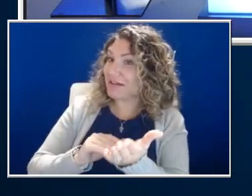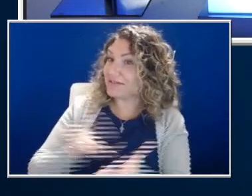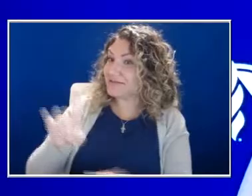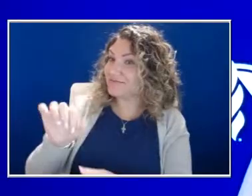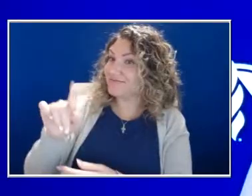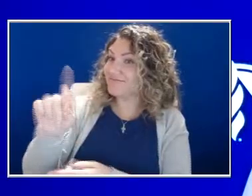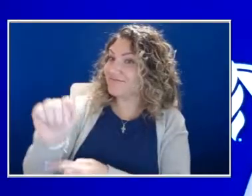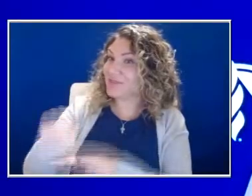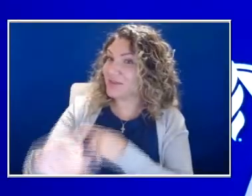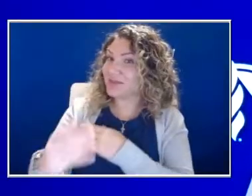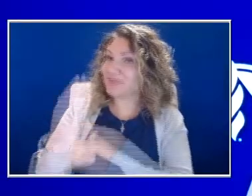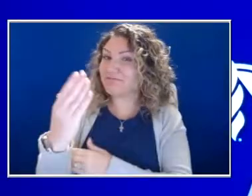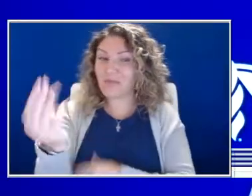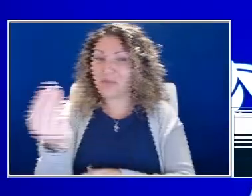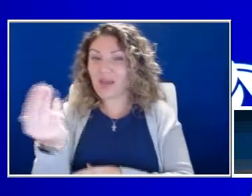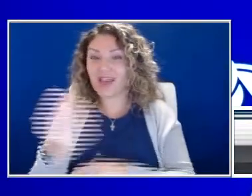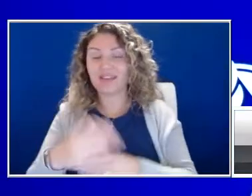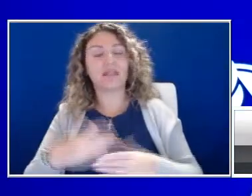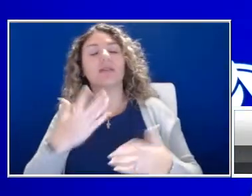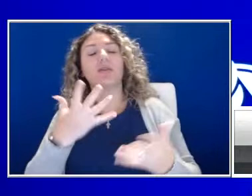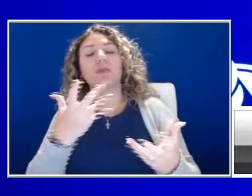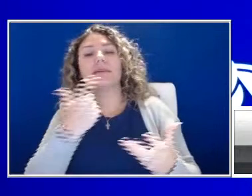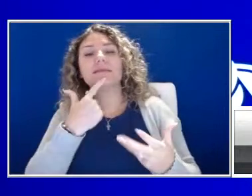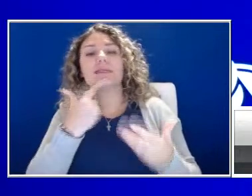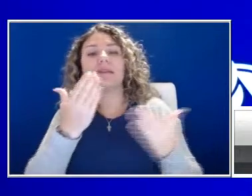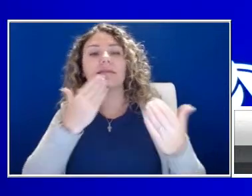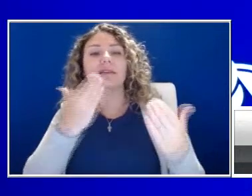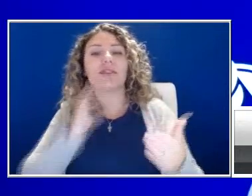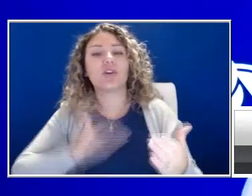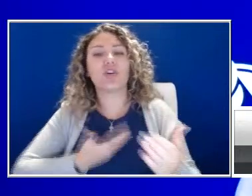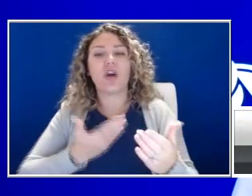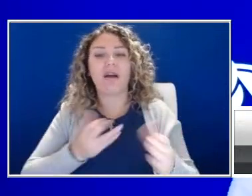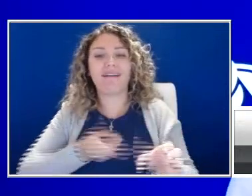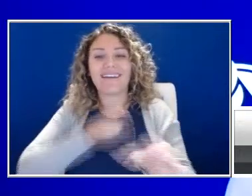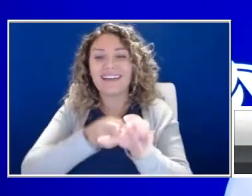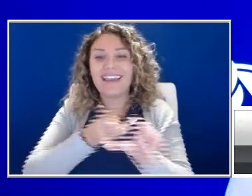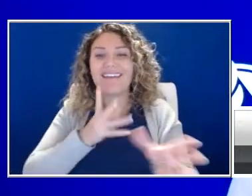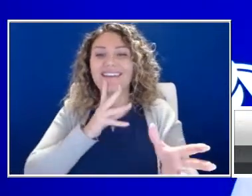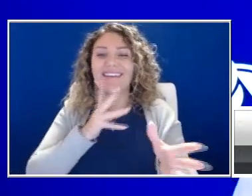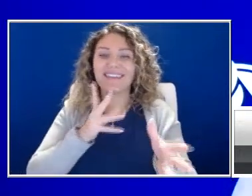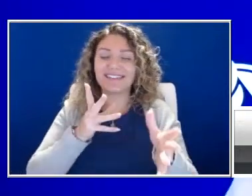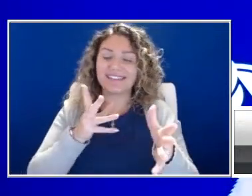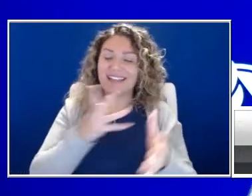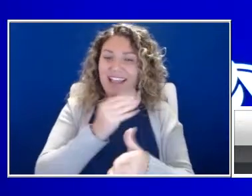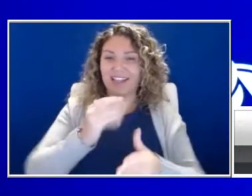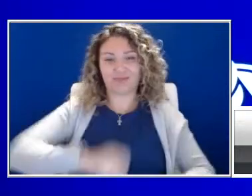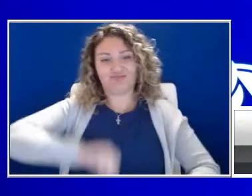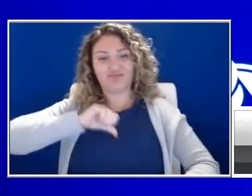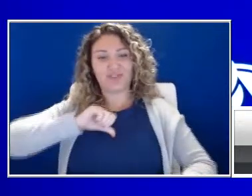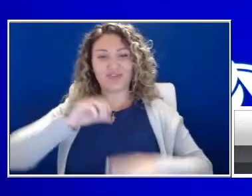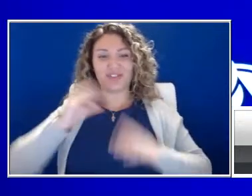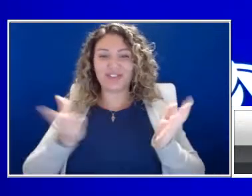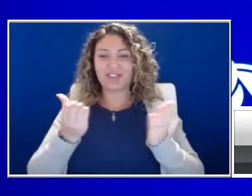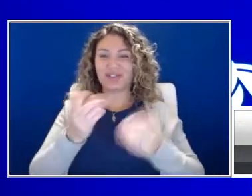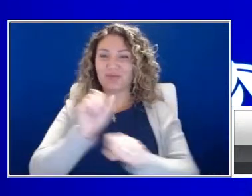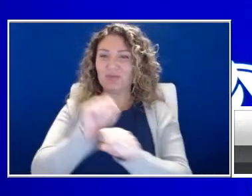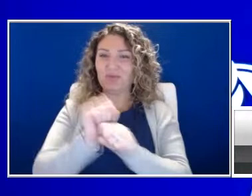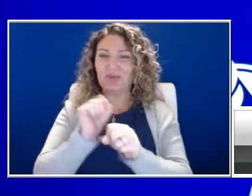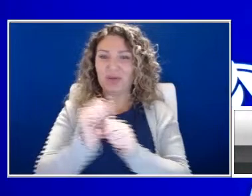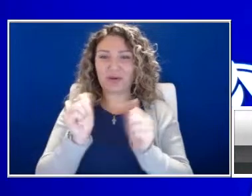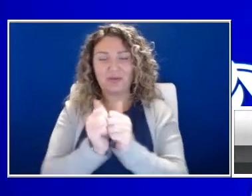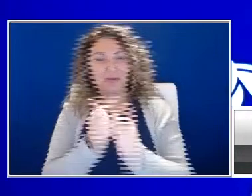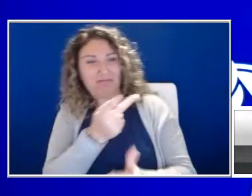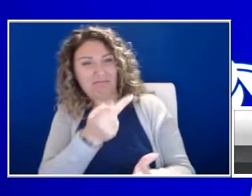Monday? I just want to say, thank you to our guests. It's always a privilege working here with this group and Dr. McGurk and Dr. Abdullah.